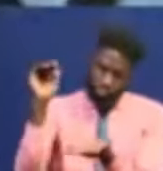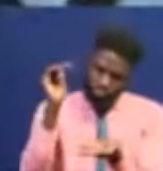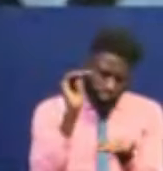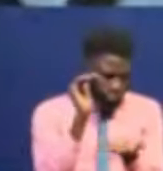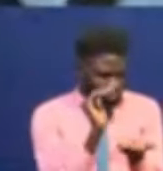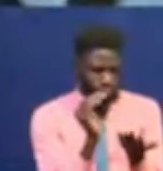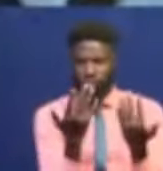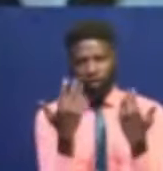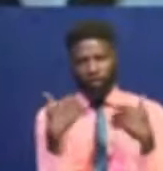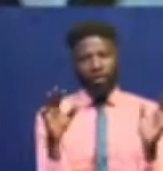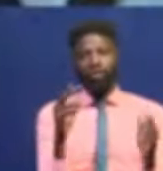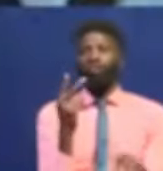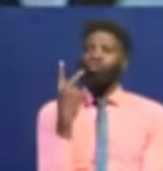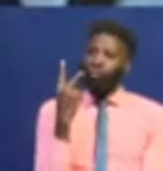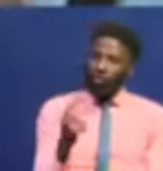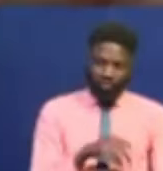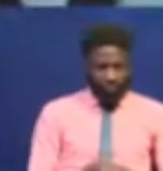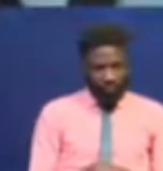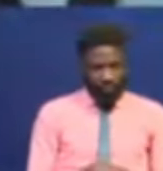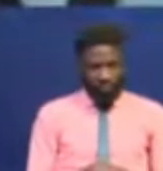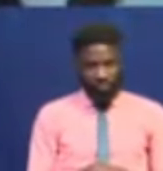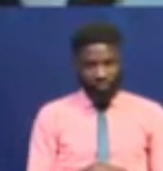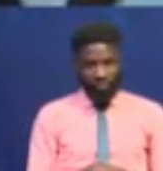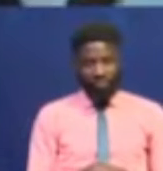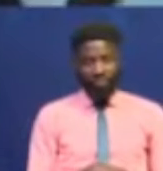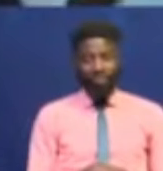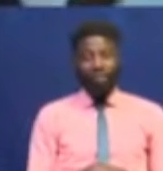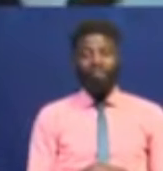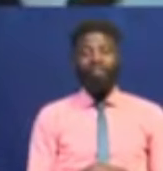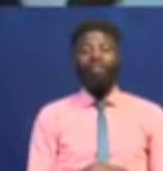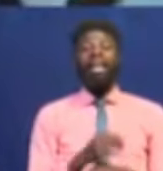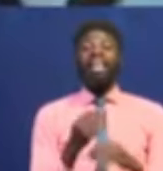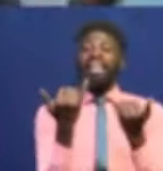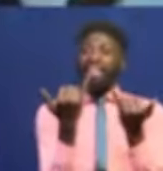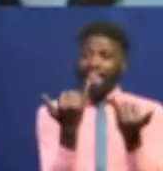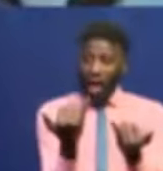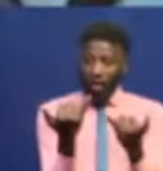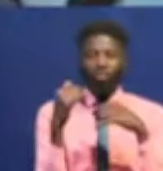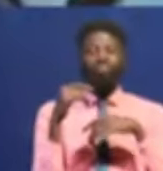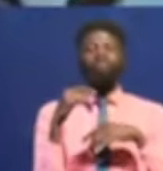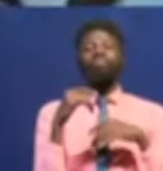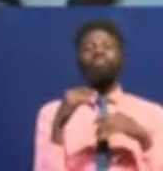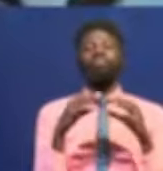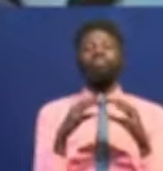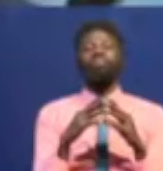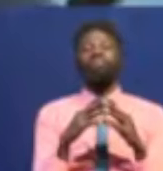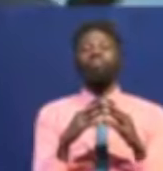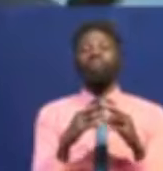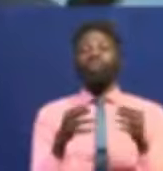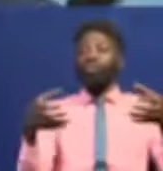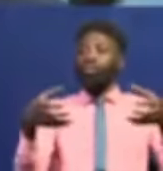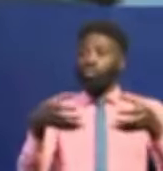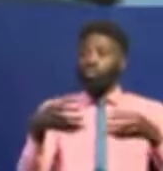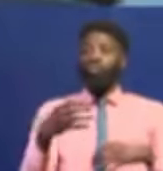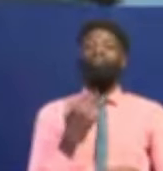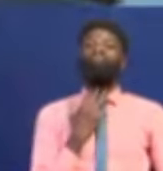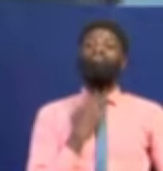to 200. What went into the space was... The people who wanted